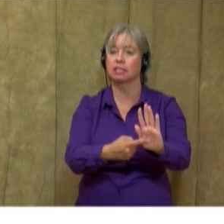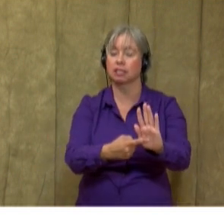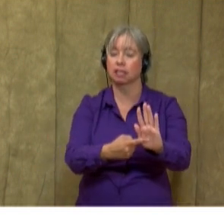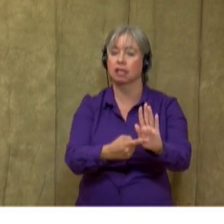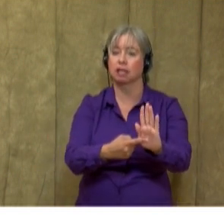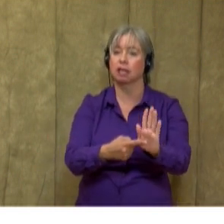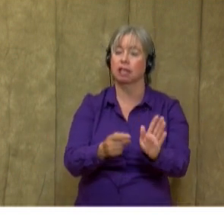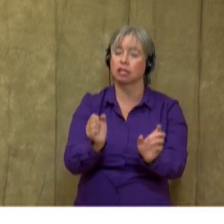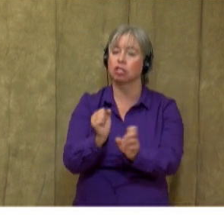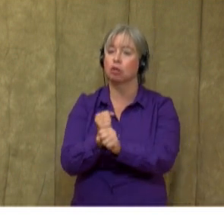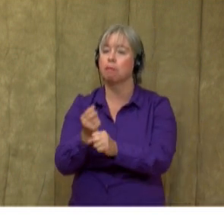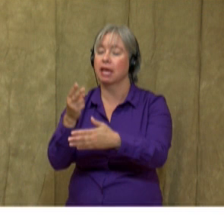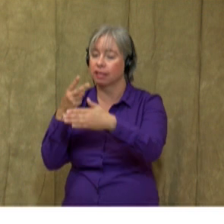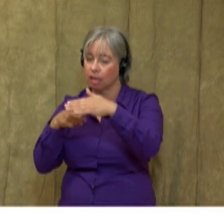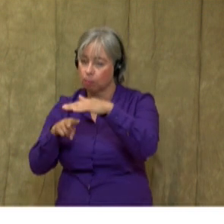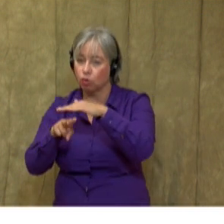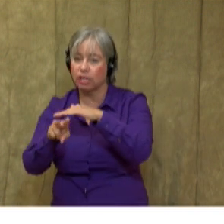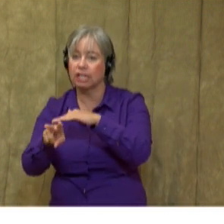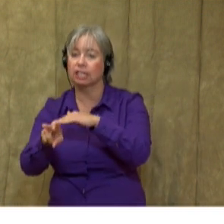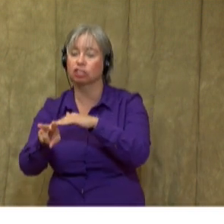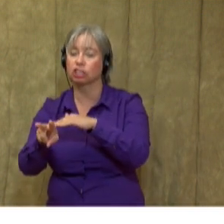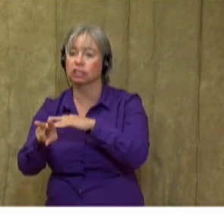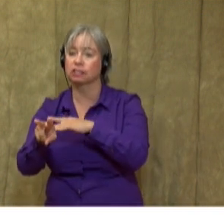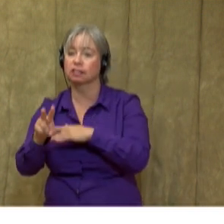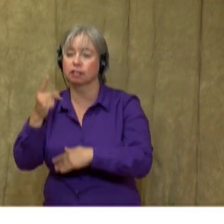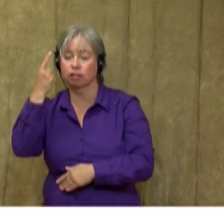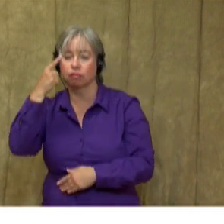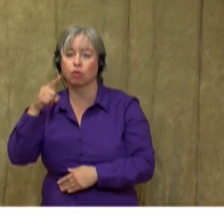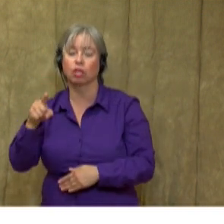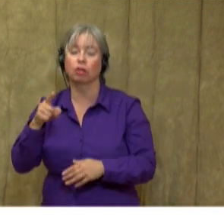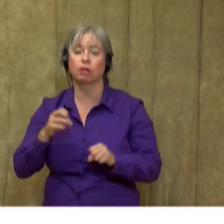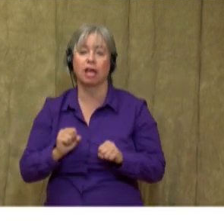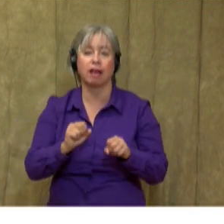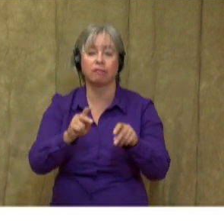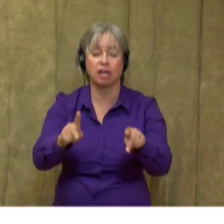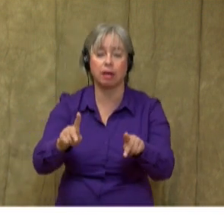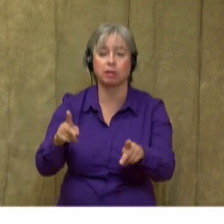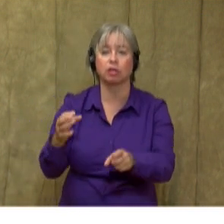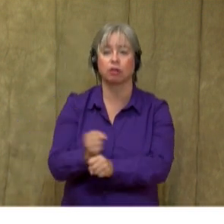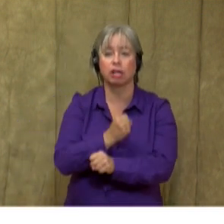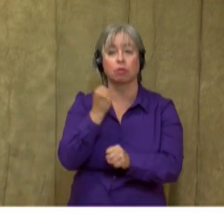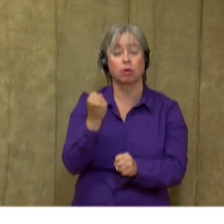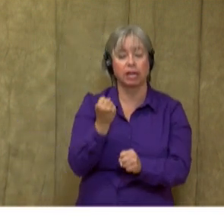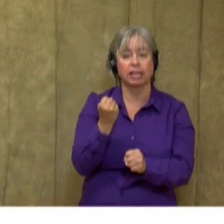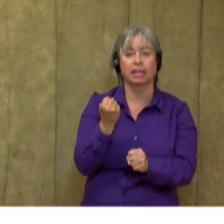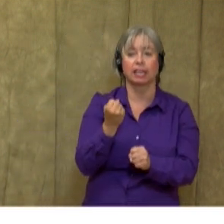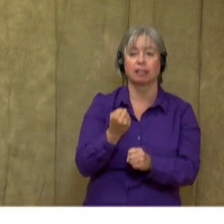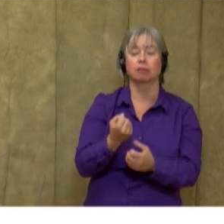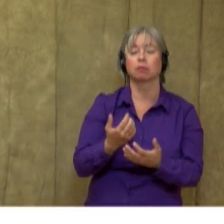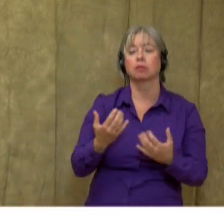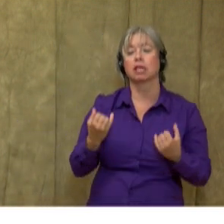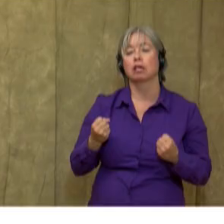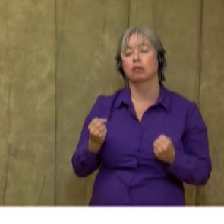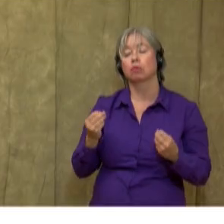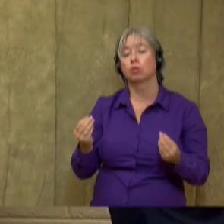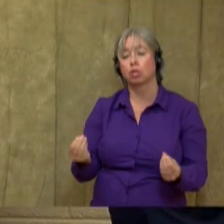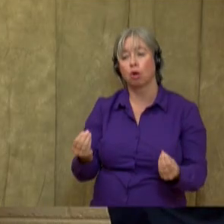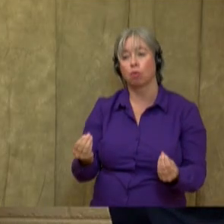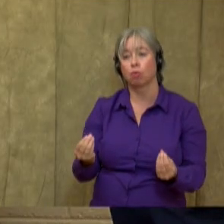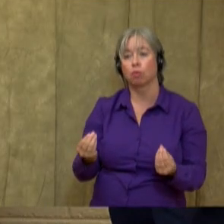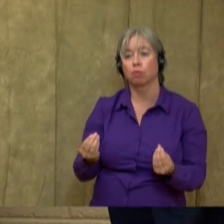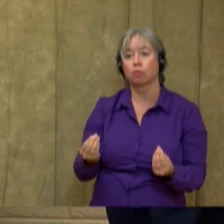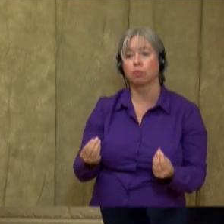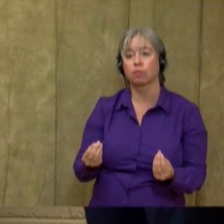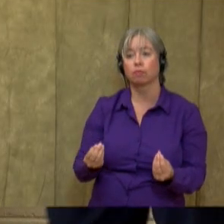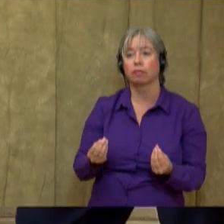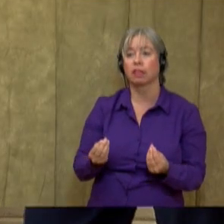to make the predictions that I need in order for you to have a chance at winning? So if you haven't had the chance to do so, I